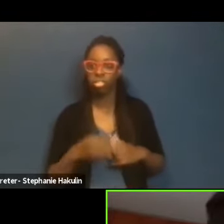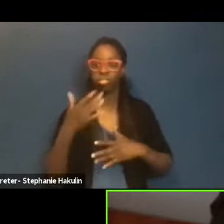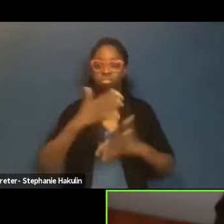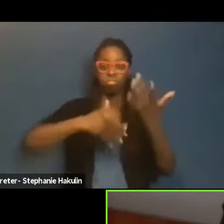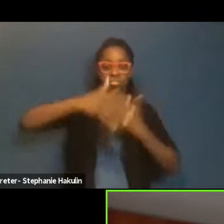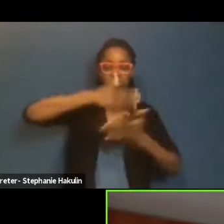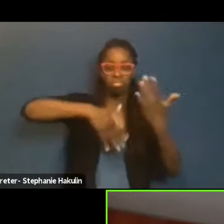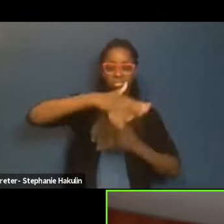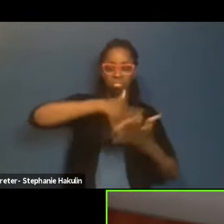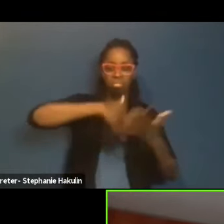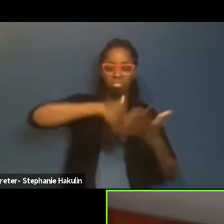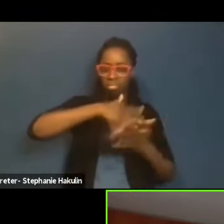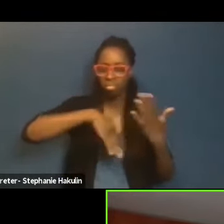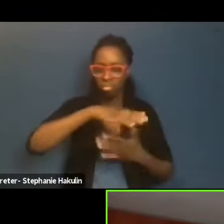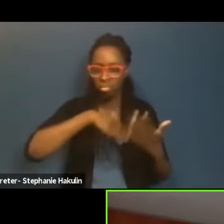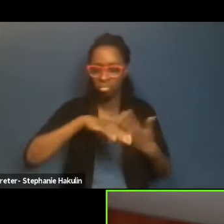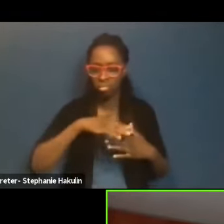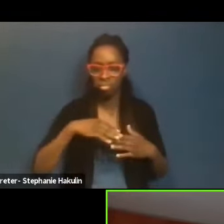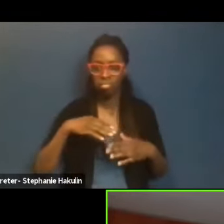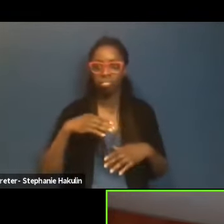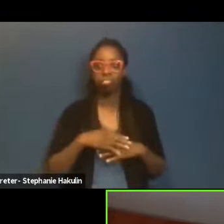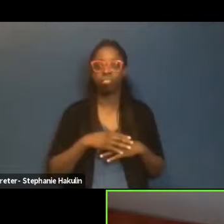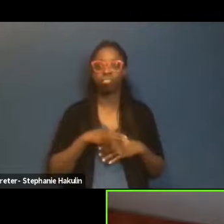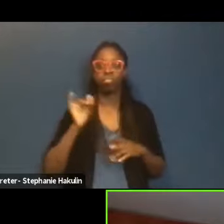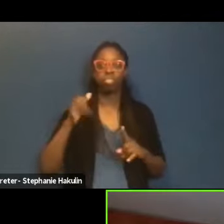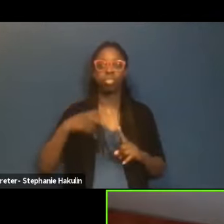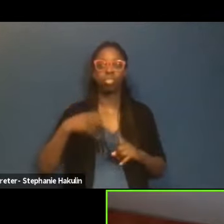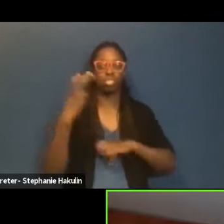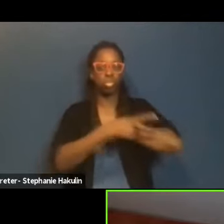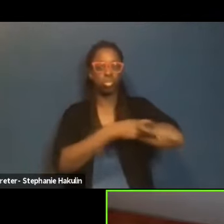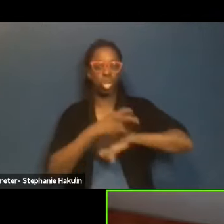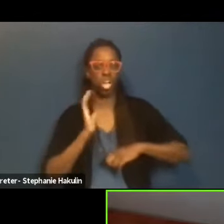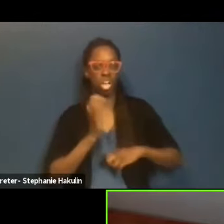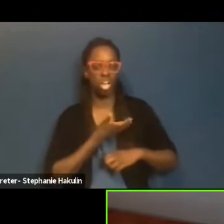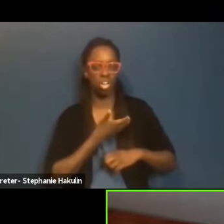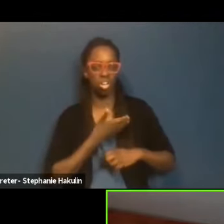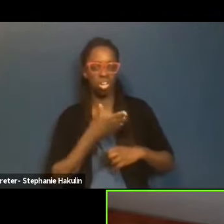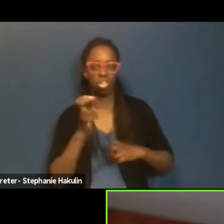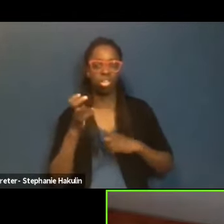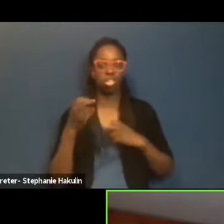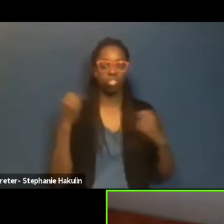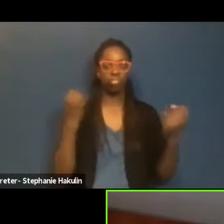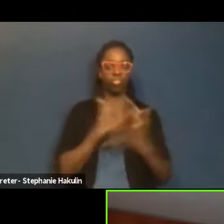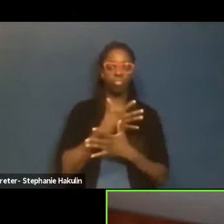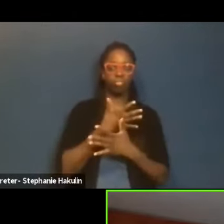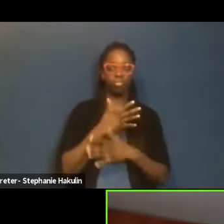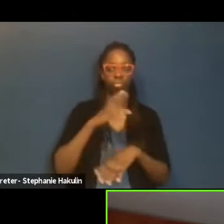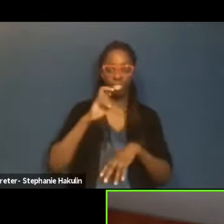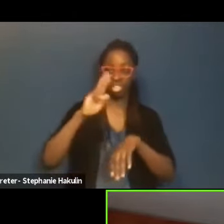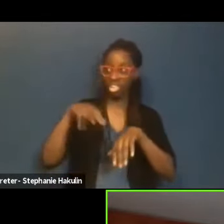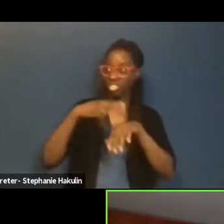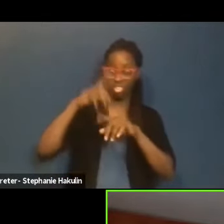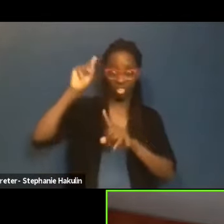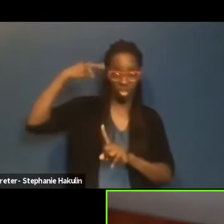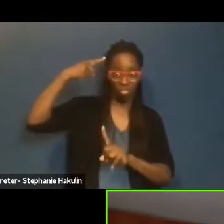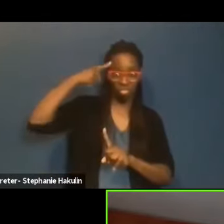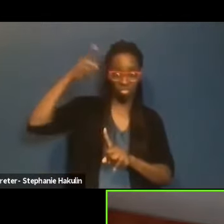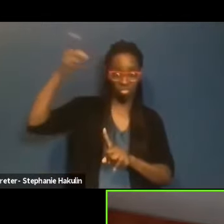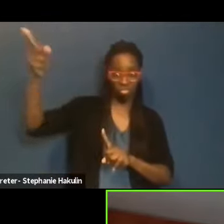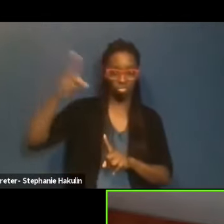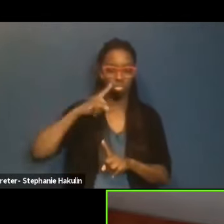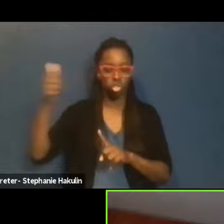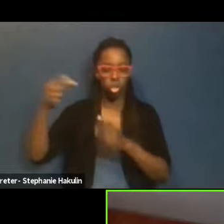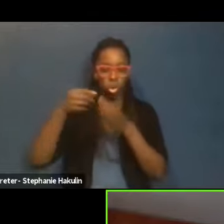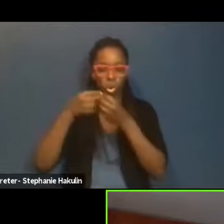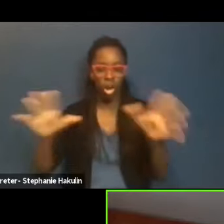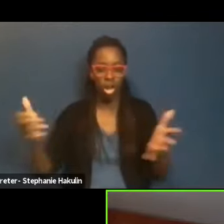que nos quitaron el miedo. There is nothing more dangerous to a government than a person who's lost everything, including their fear. On